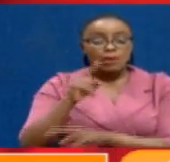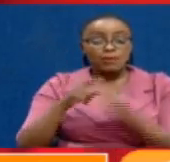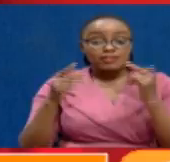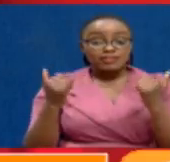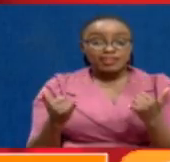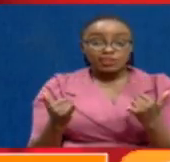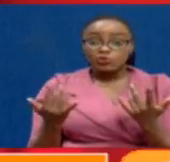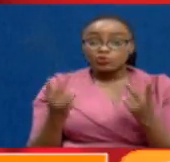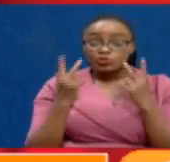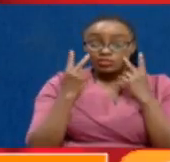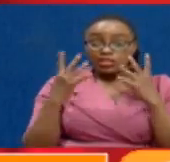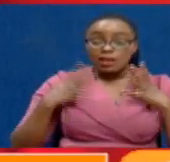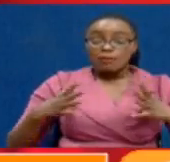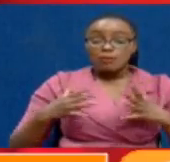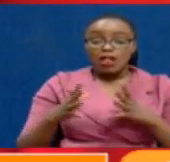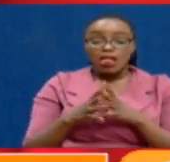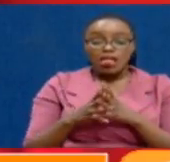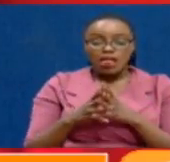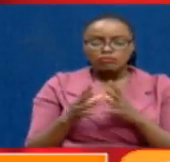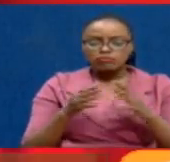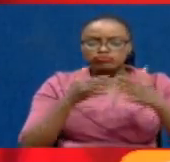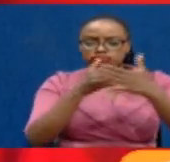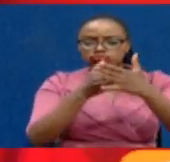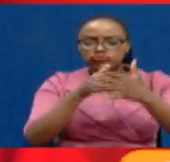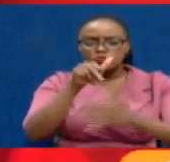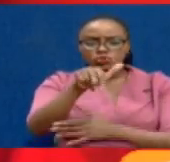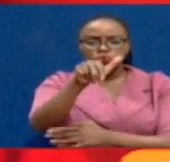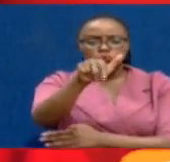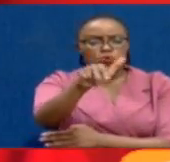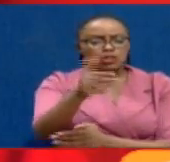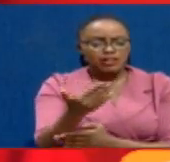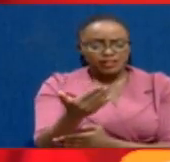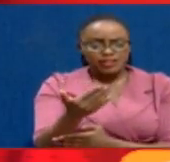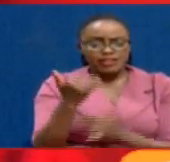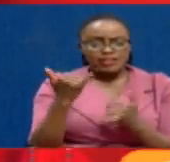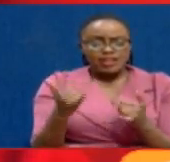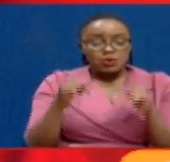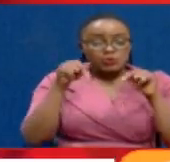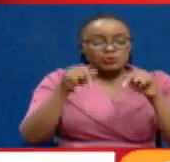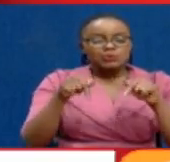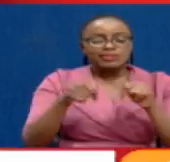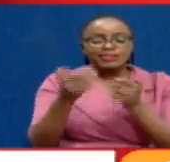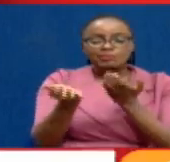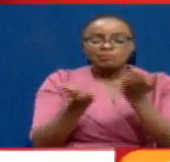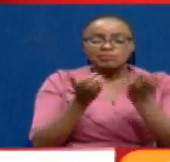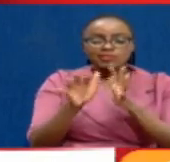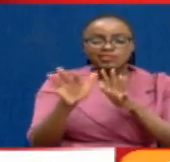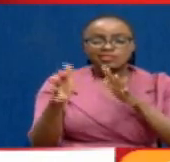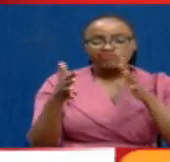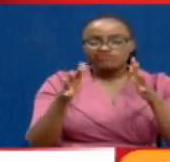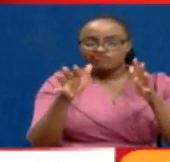Lakini sasa unajua wase wame restrictiwa kutembea. Saa leo hakuna watu.